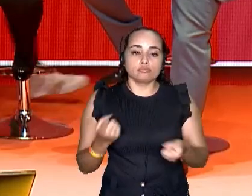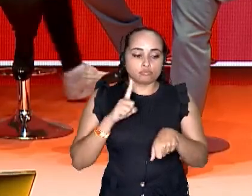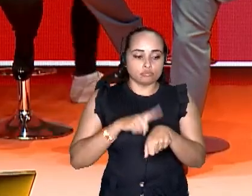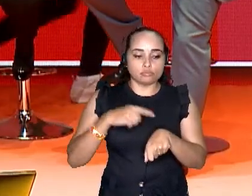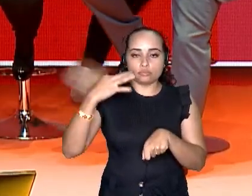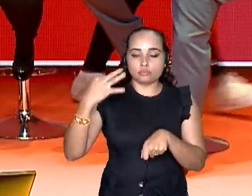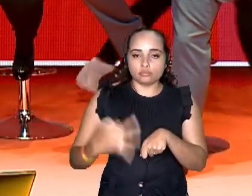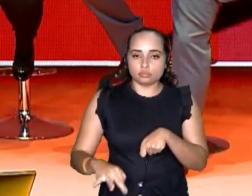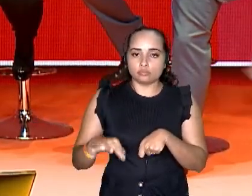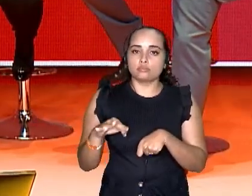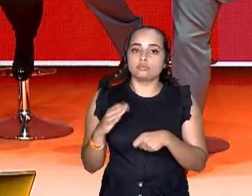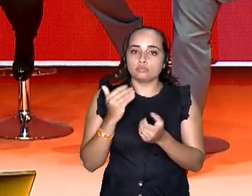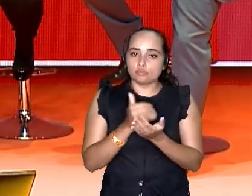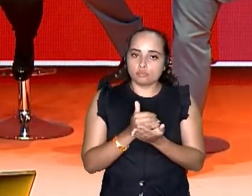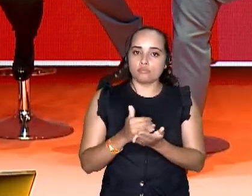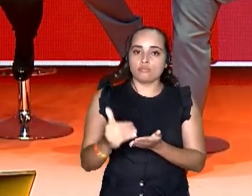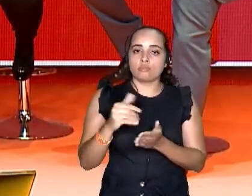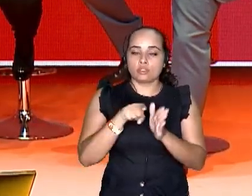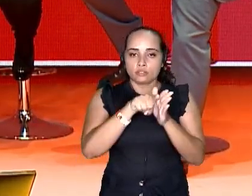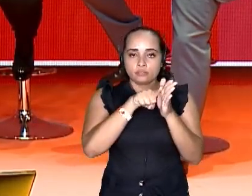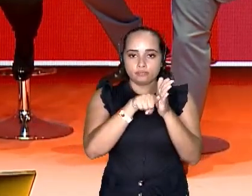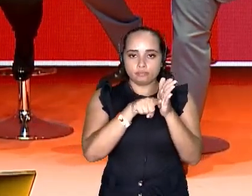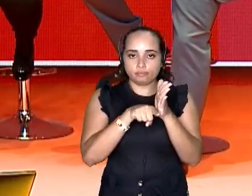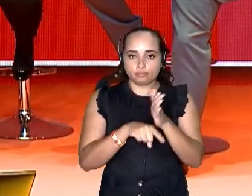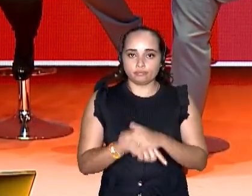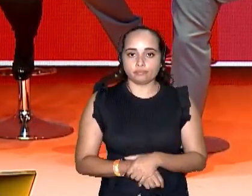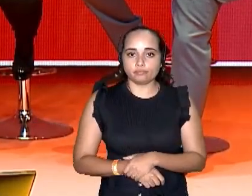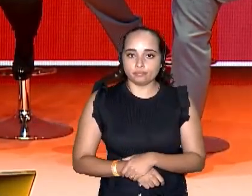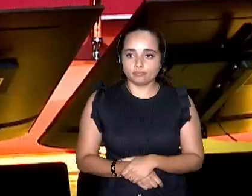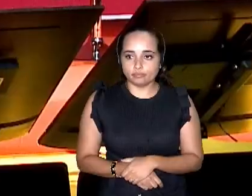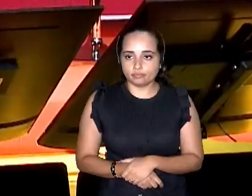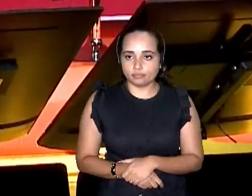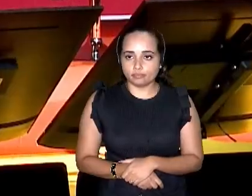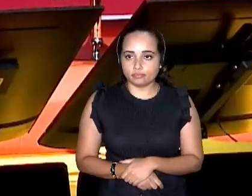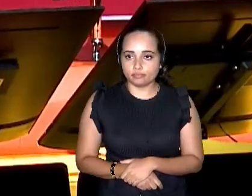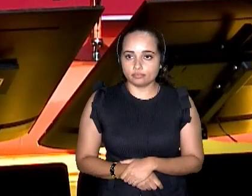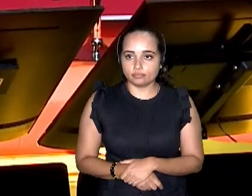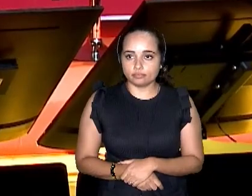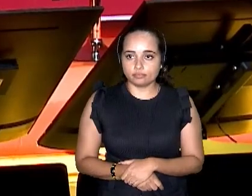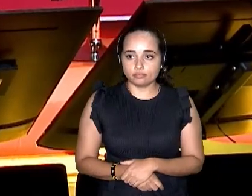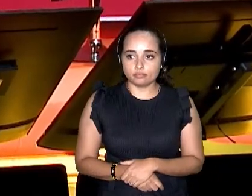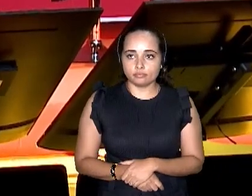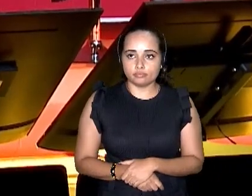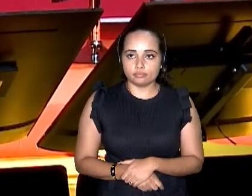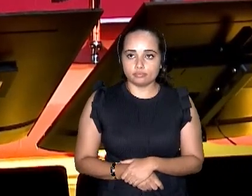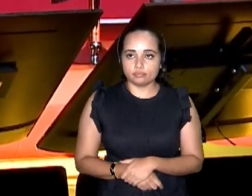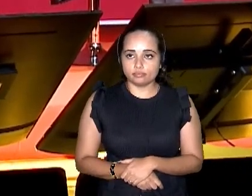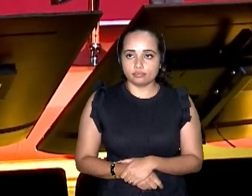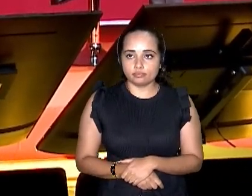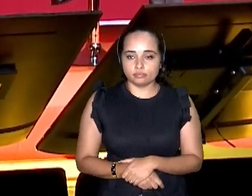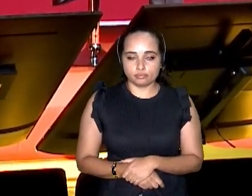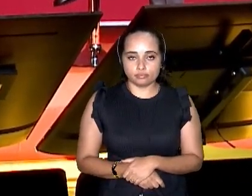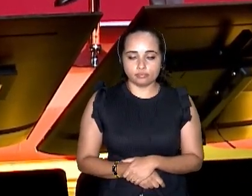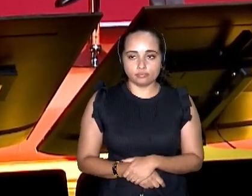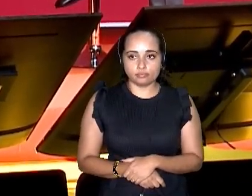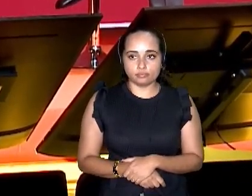order to be read about all these changes? What's the right Time. I